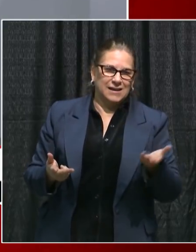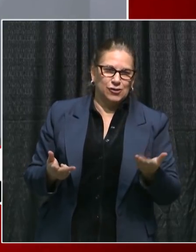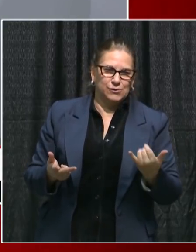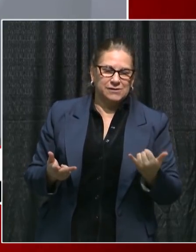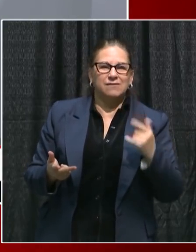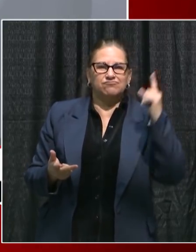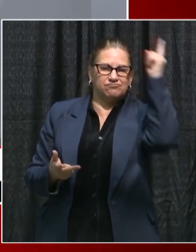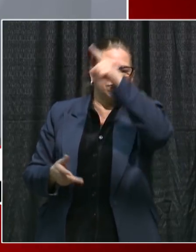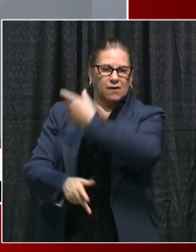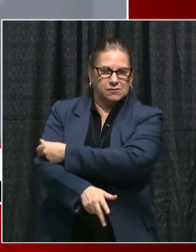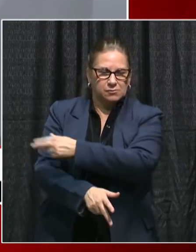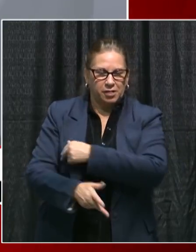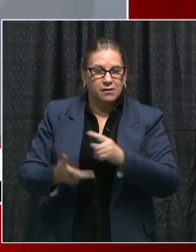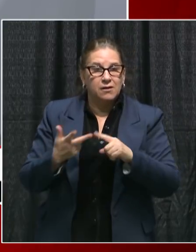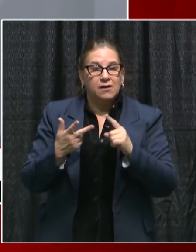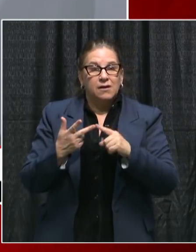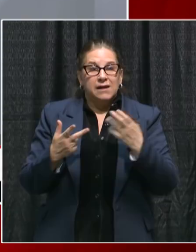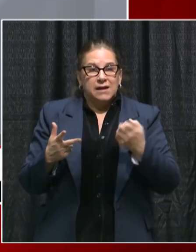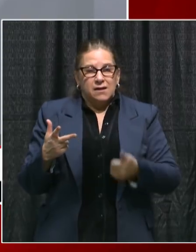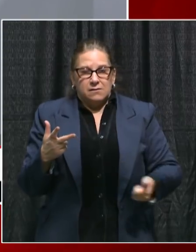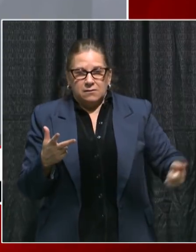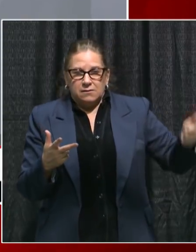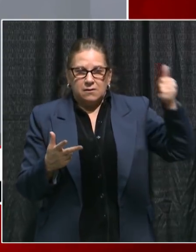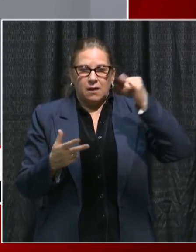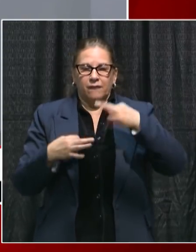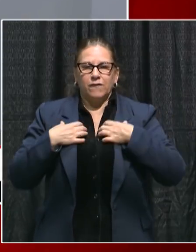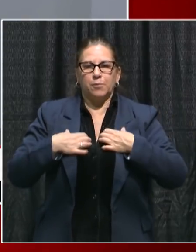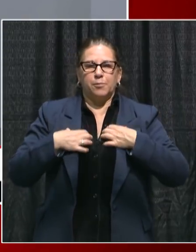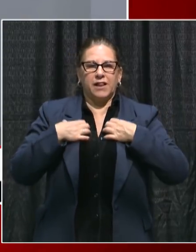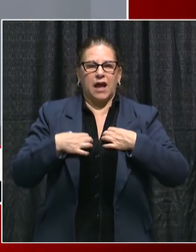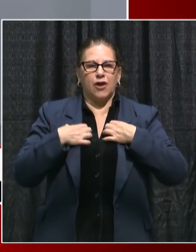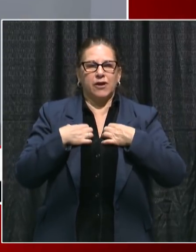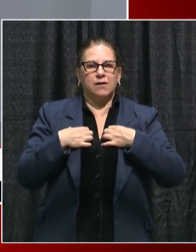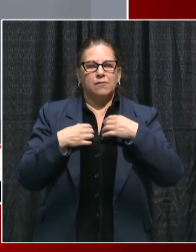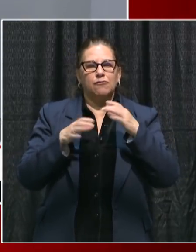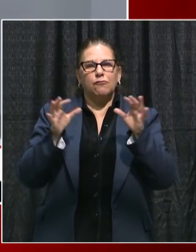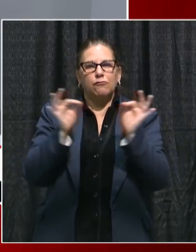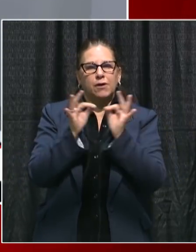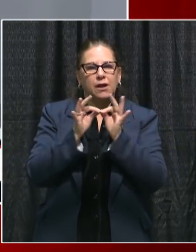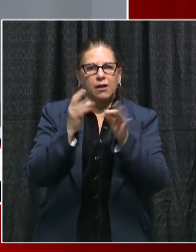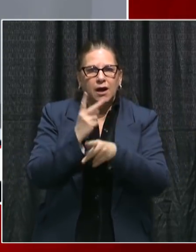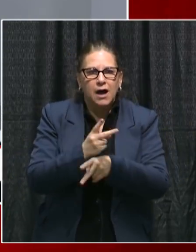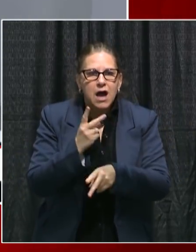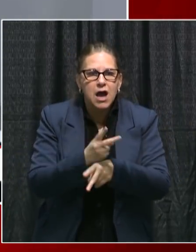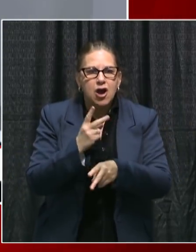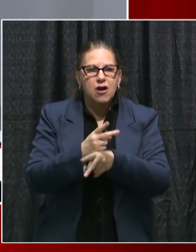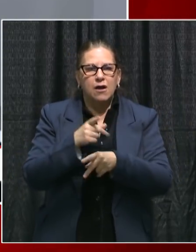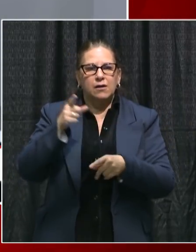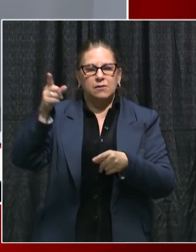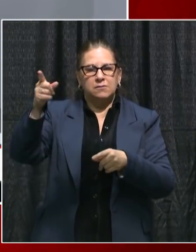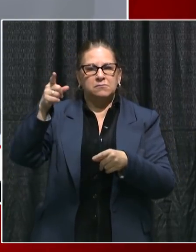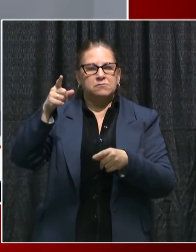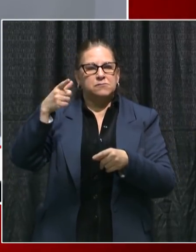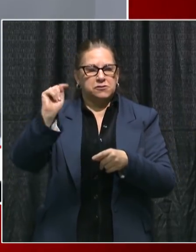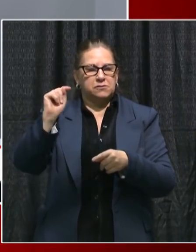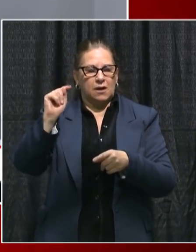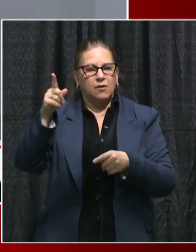head of pulmonary critical care at MedStar Georgetown, and he has seen not only the very worst